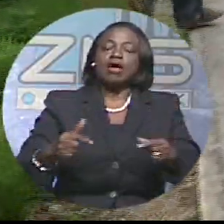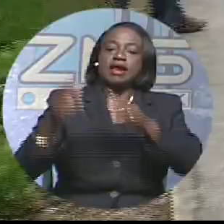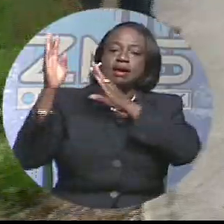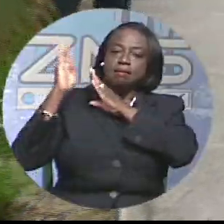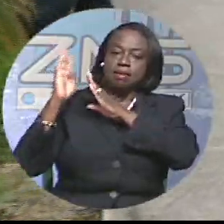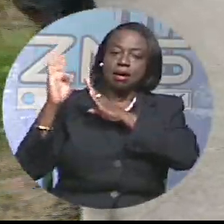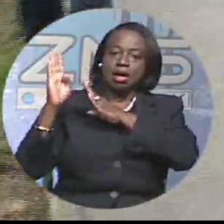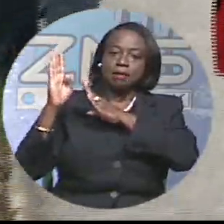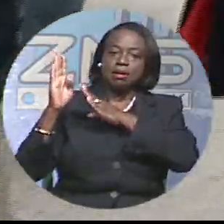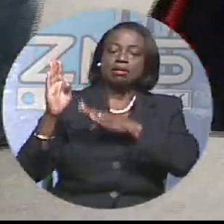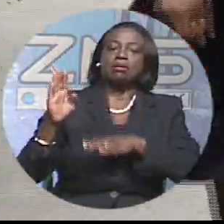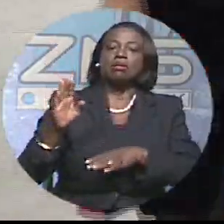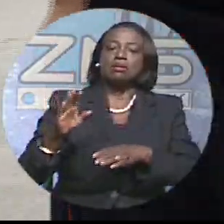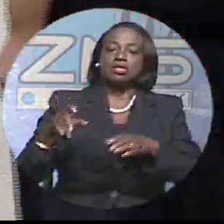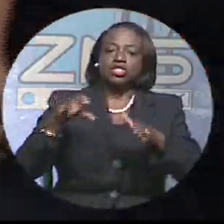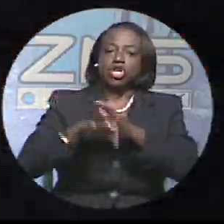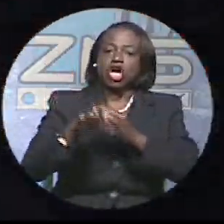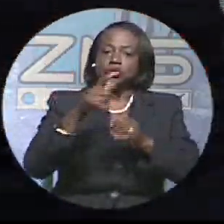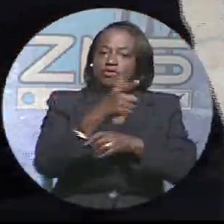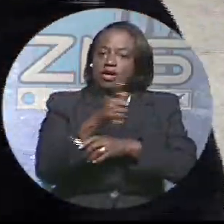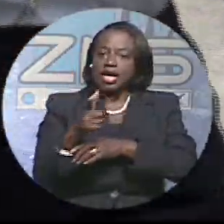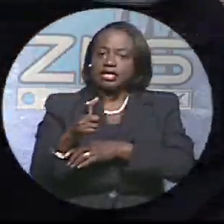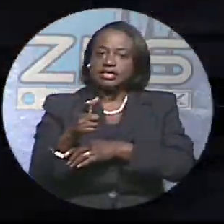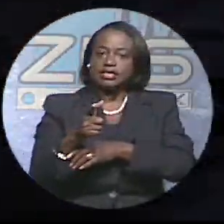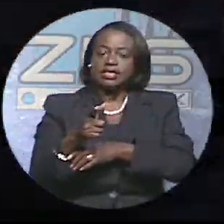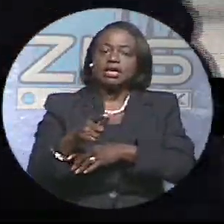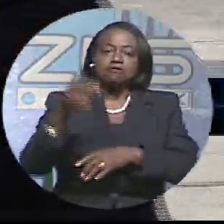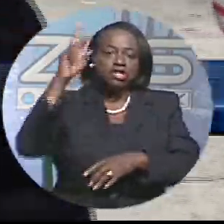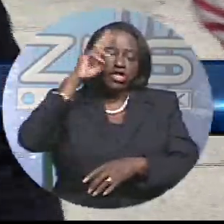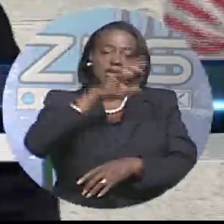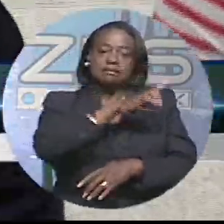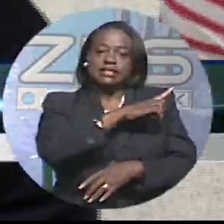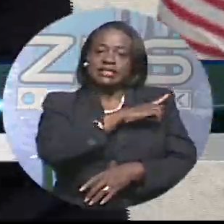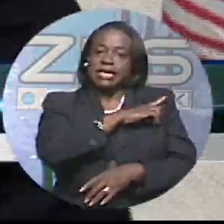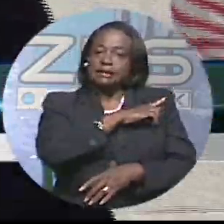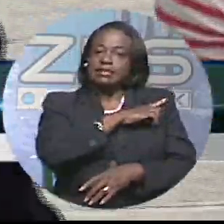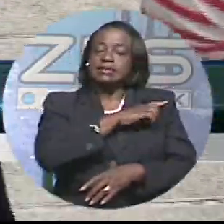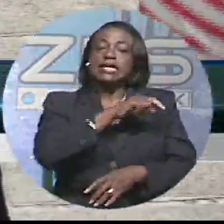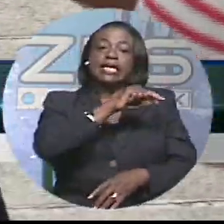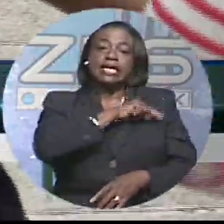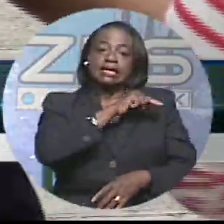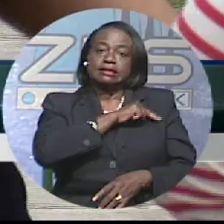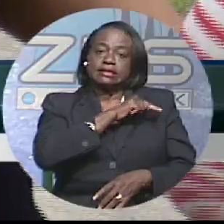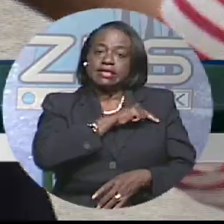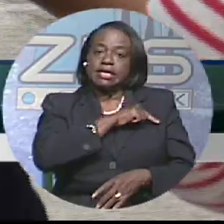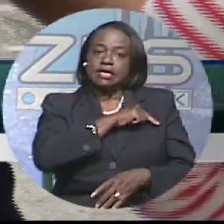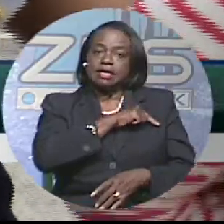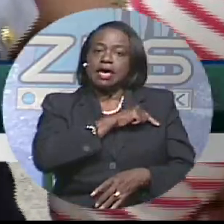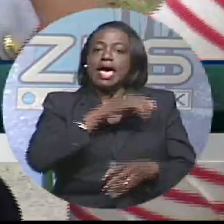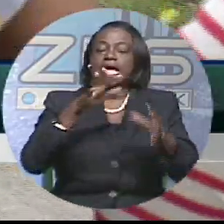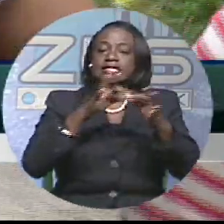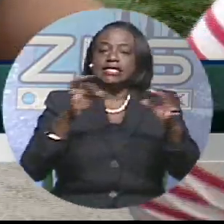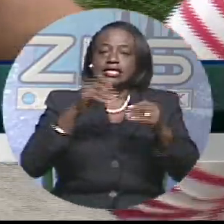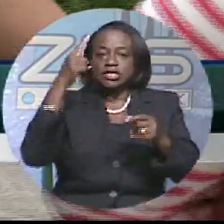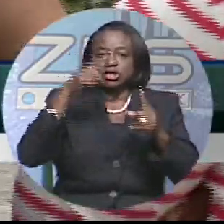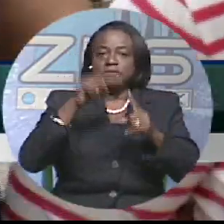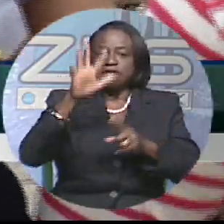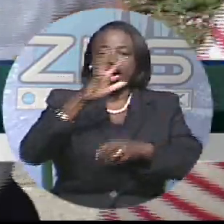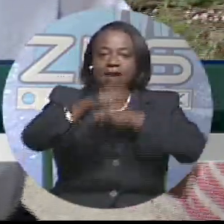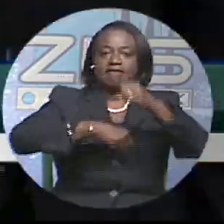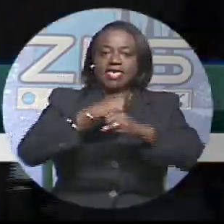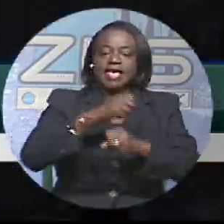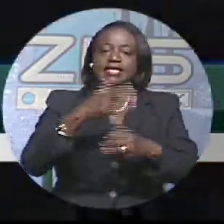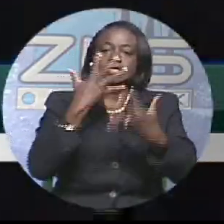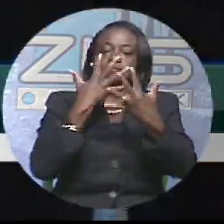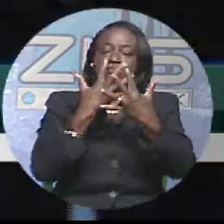recently. 31-year-old Rajiv Dames pleaded guilty to 34 firearm-related charges and was sentenced to 5 years in prison.